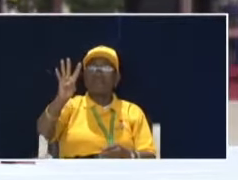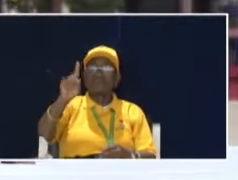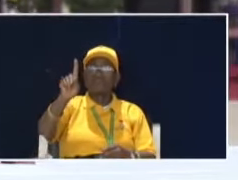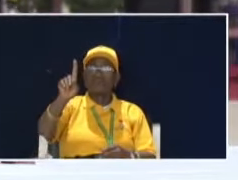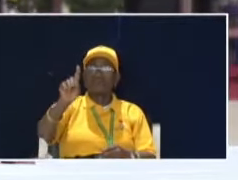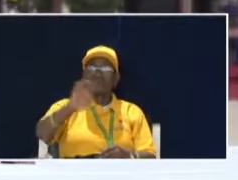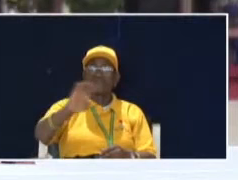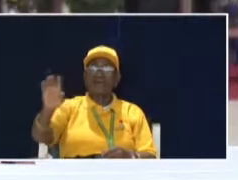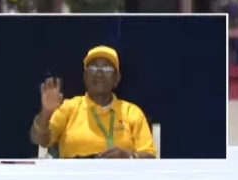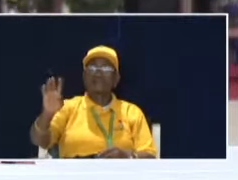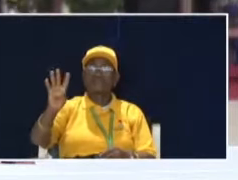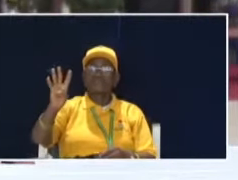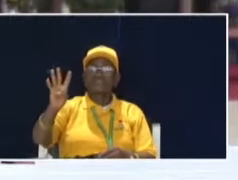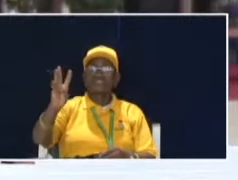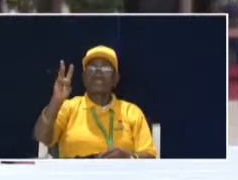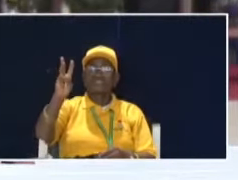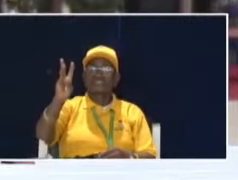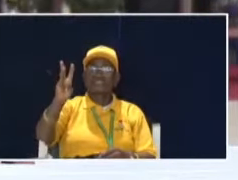verse 46,